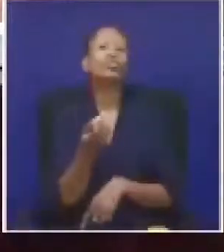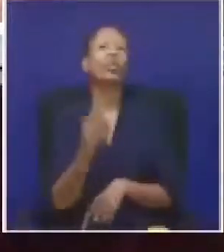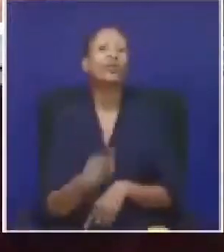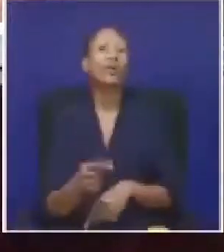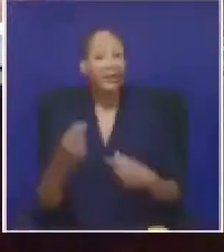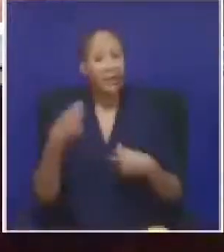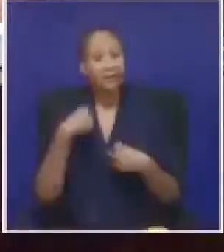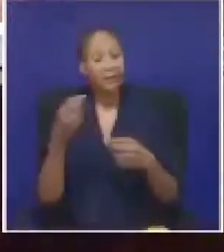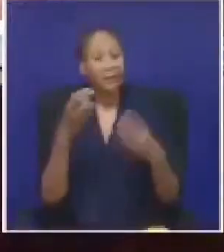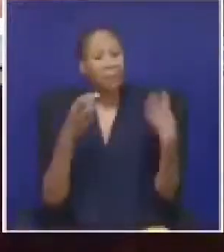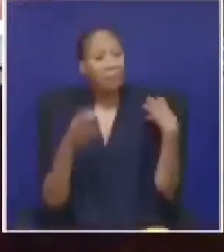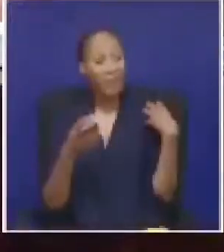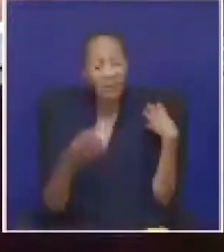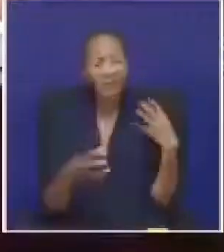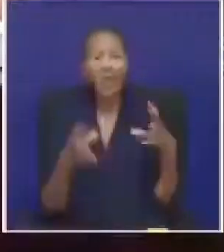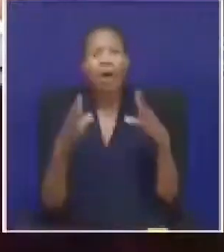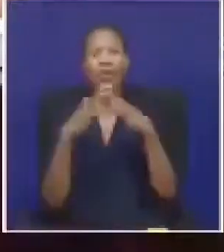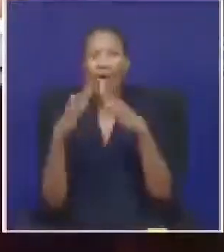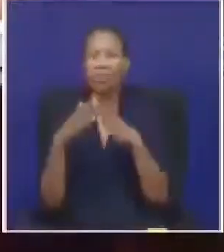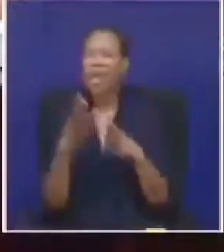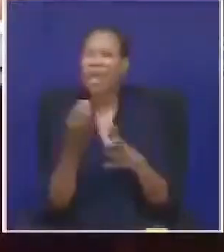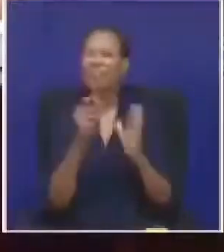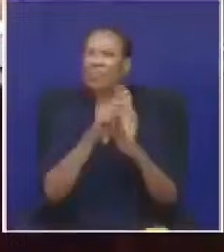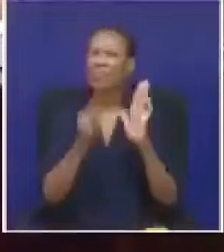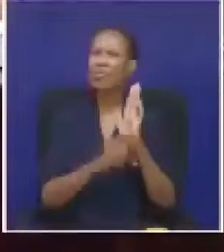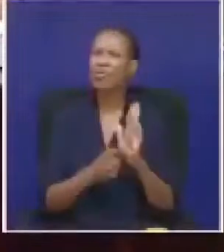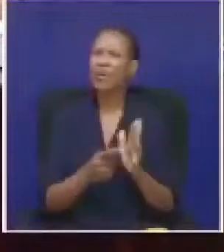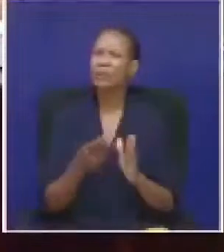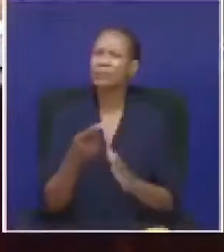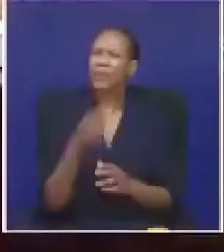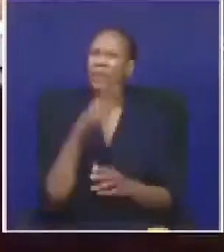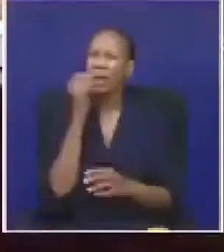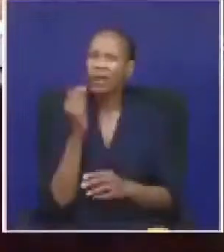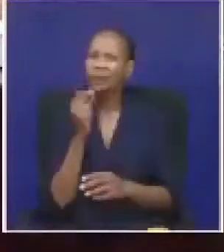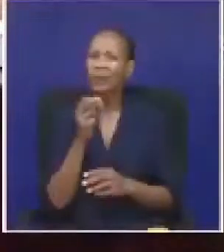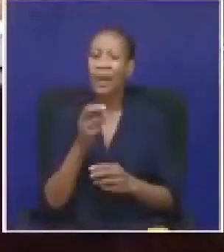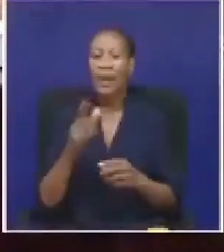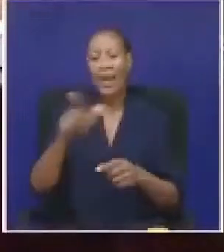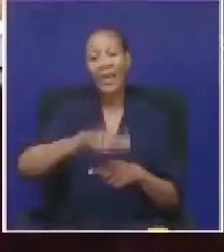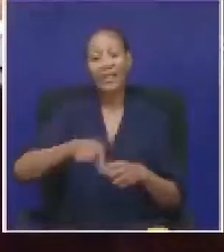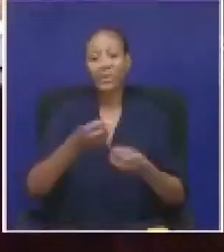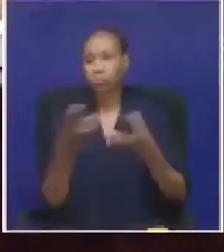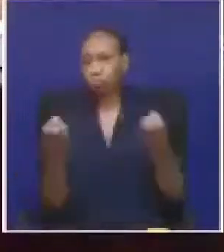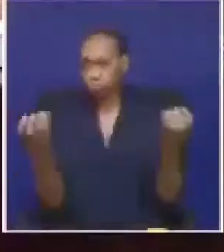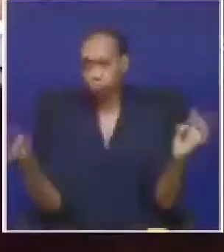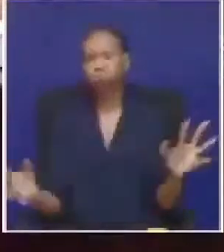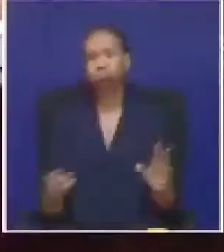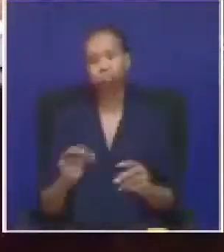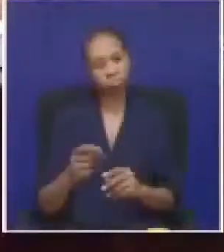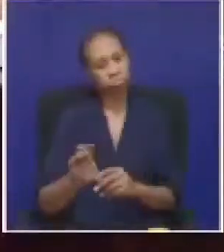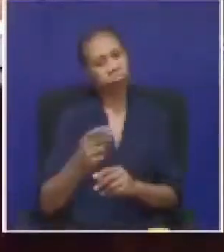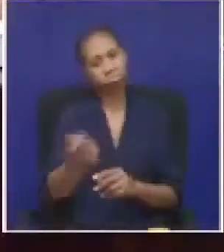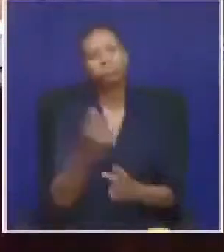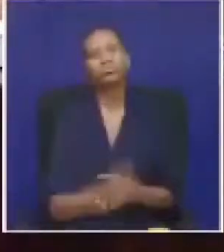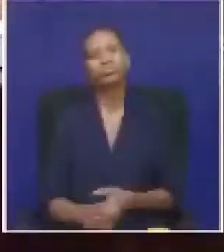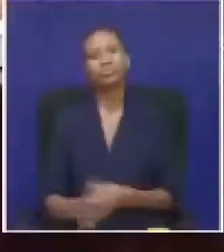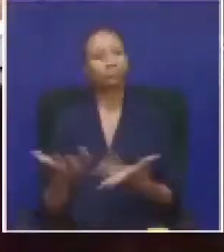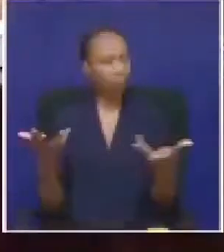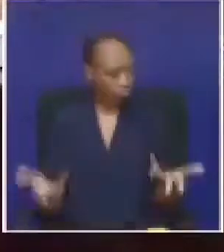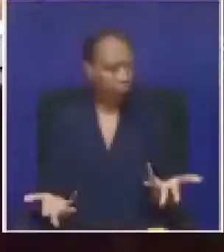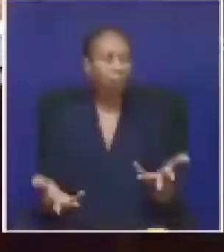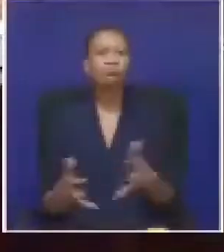Minister of Housing has got this program called Rapid Land Release. It's exactly for that